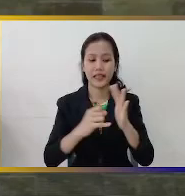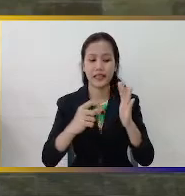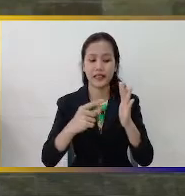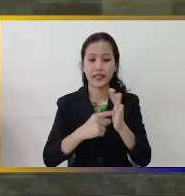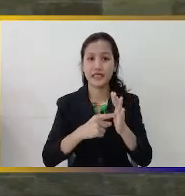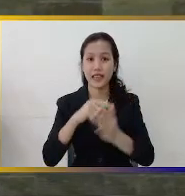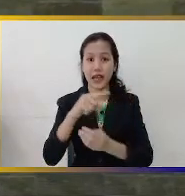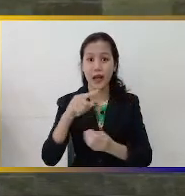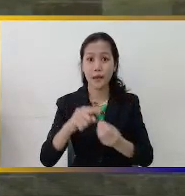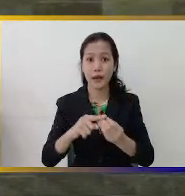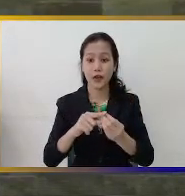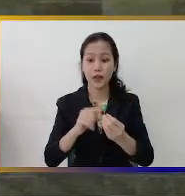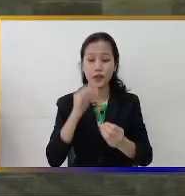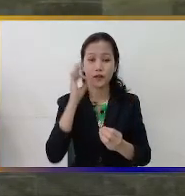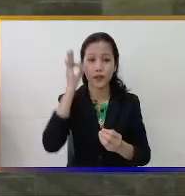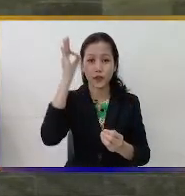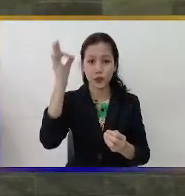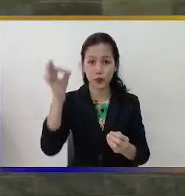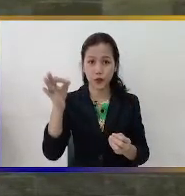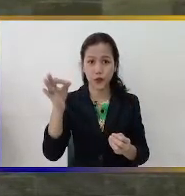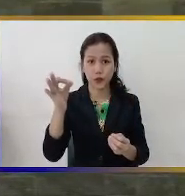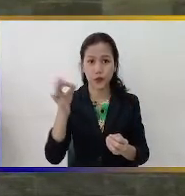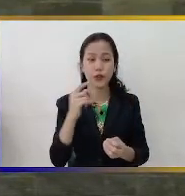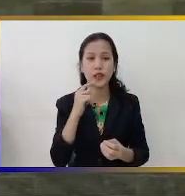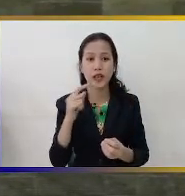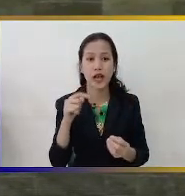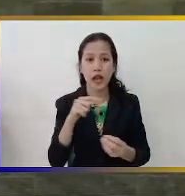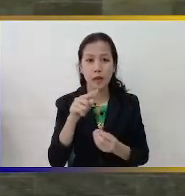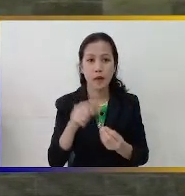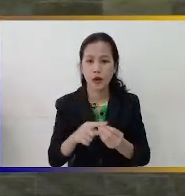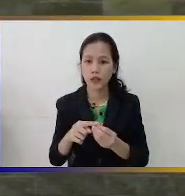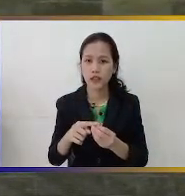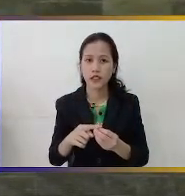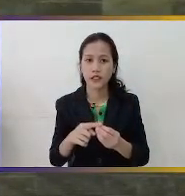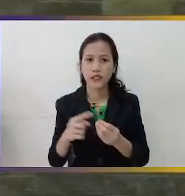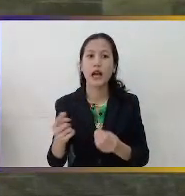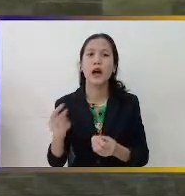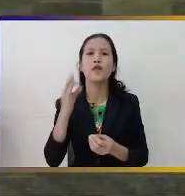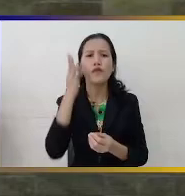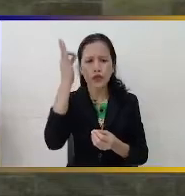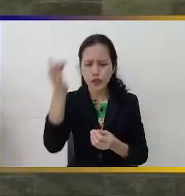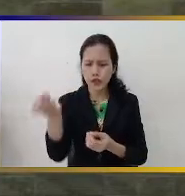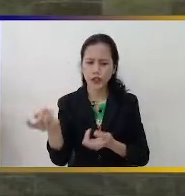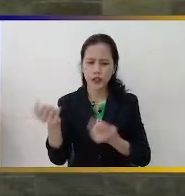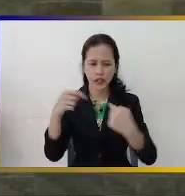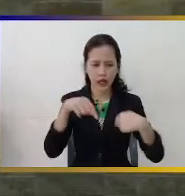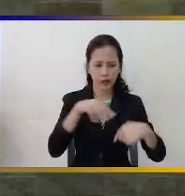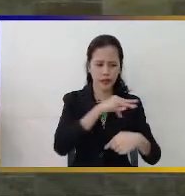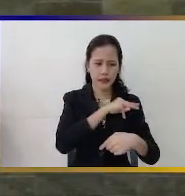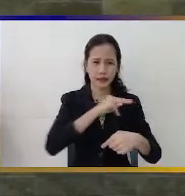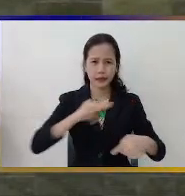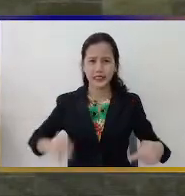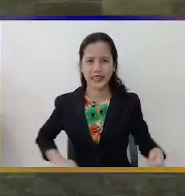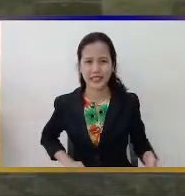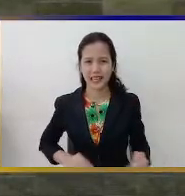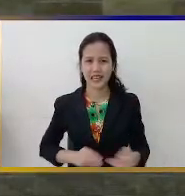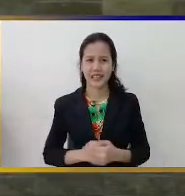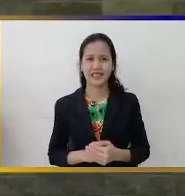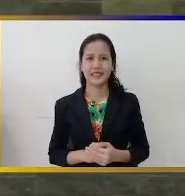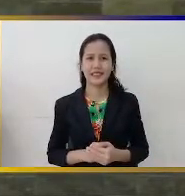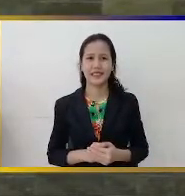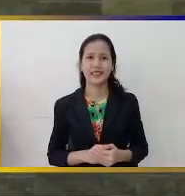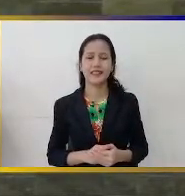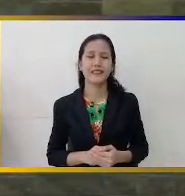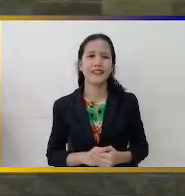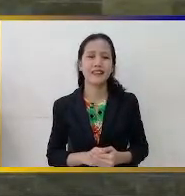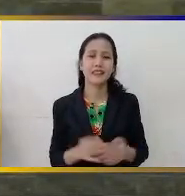Messiah. Okay? Isa po ito, kung makikita nyo po, at isa po ito sa mga highlight about dito po